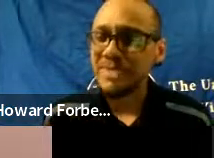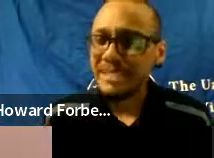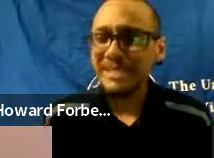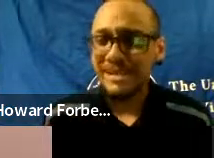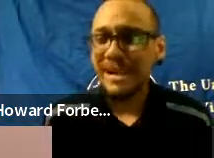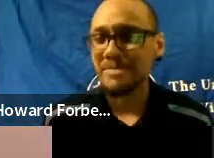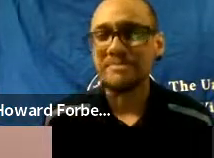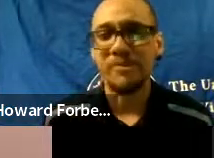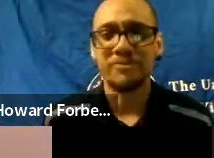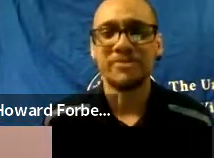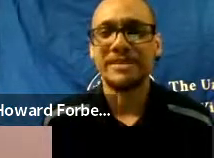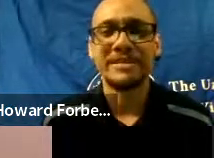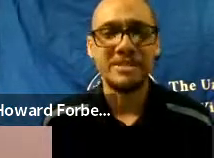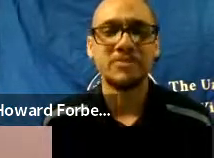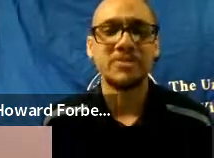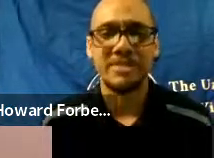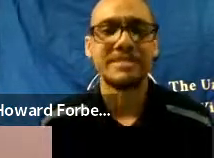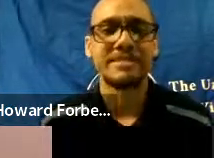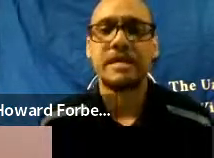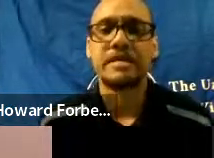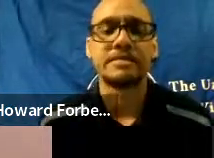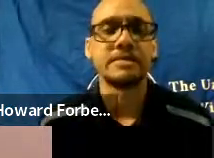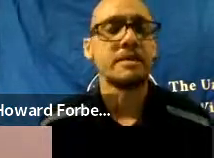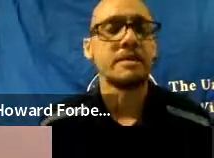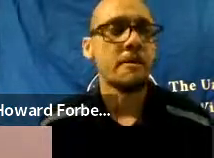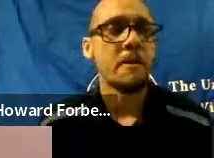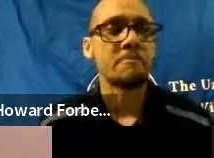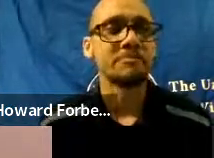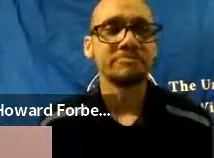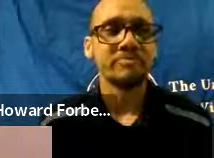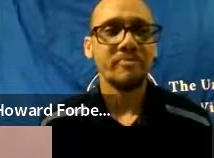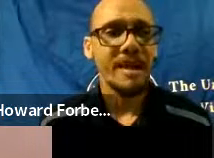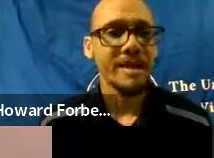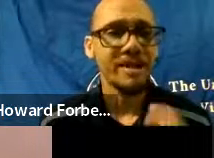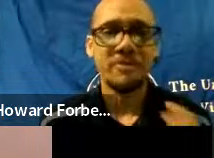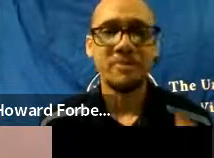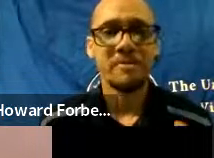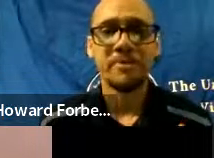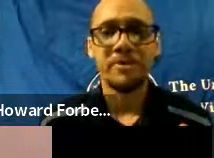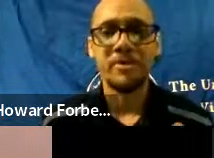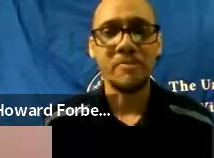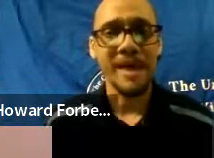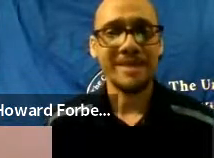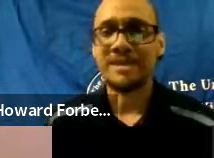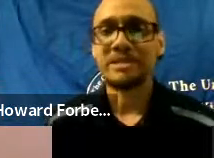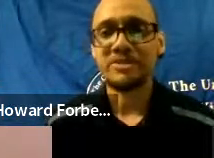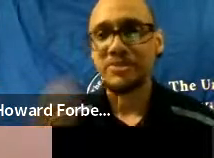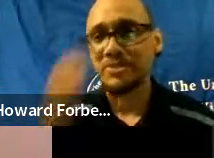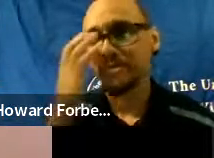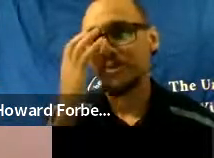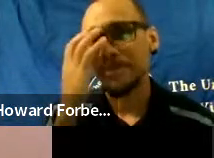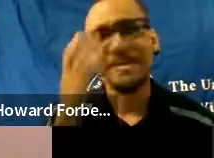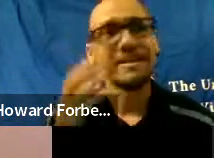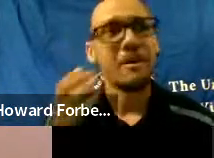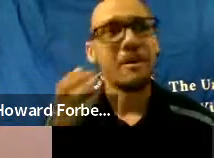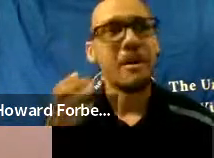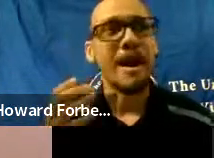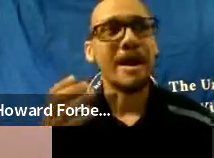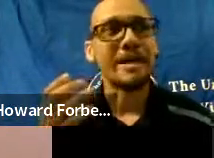activities that really got me motivated and interested in science. I can remember, back in elementary